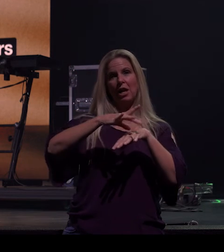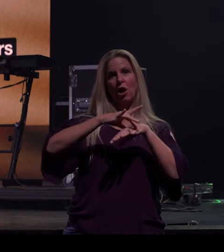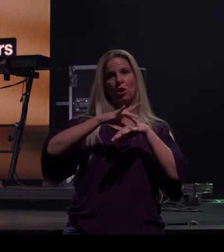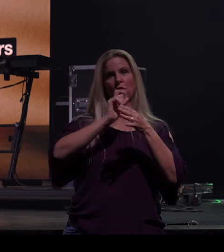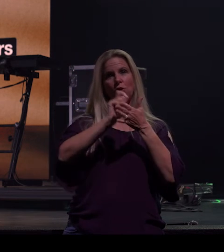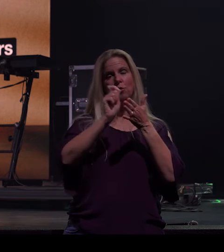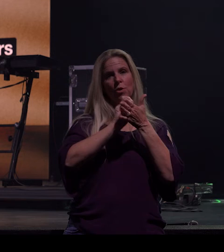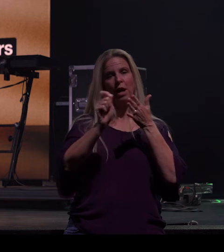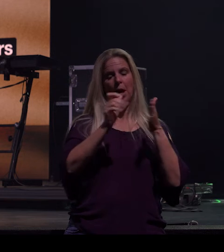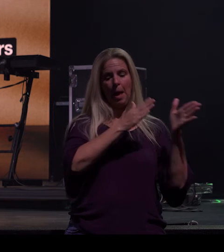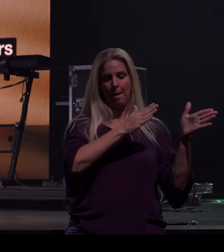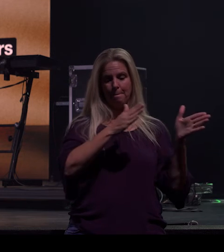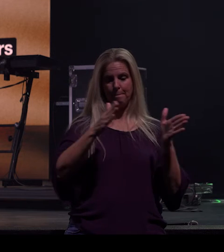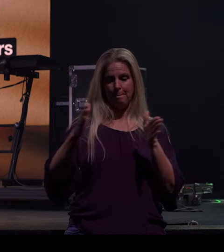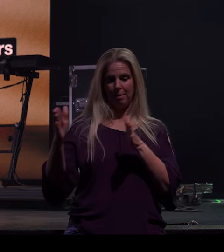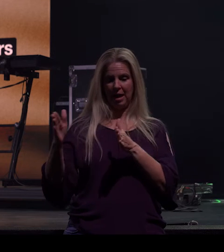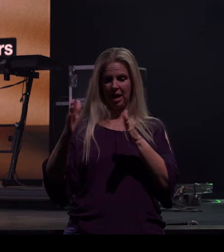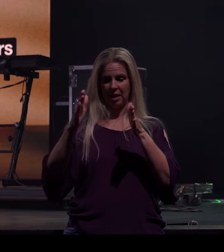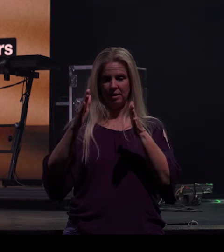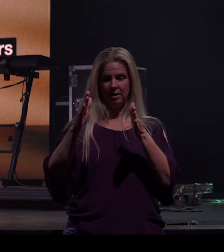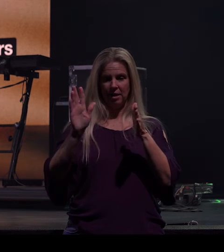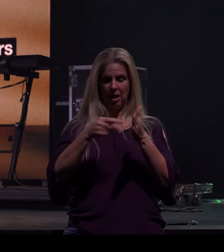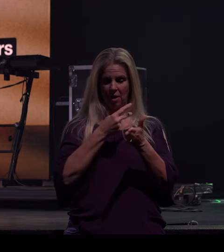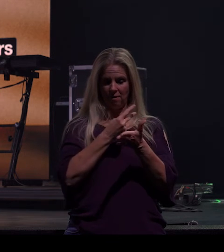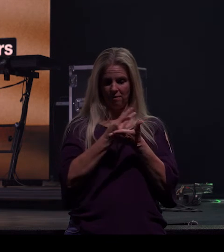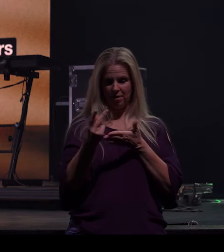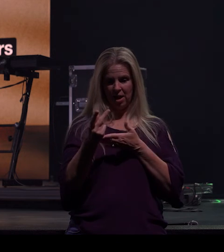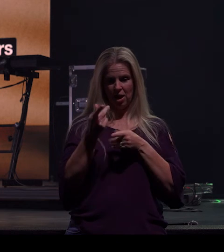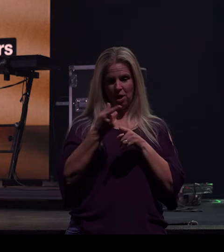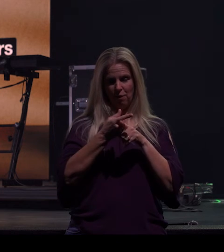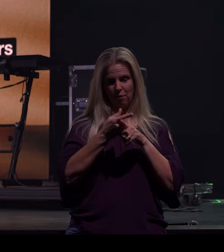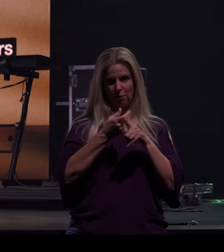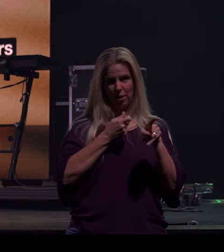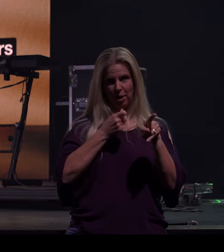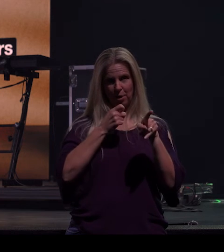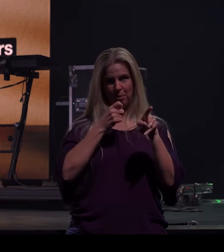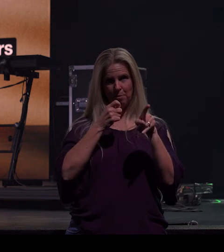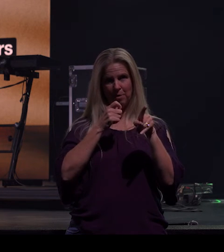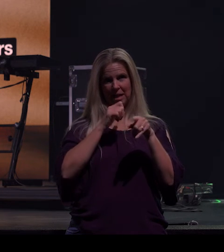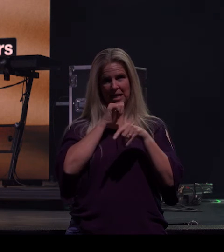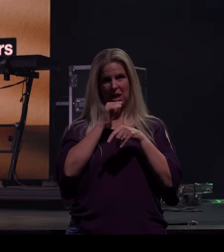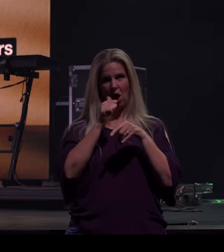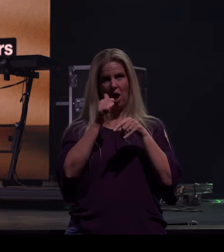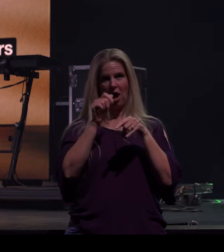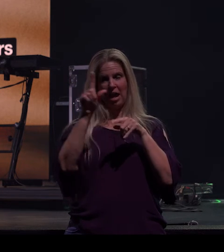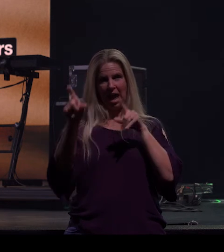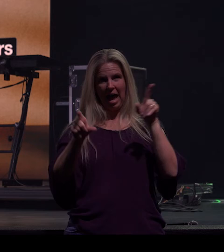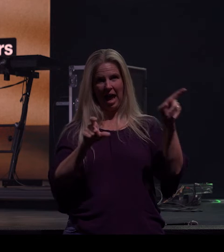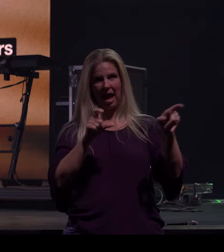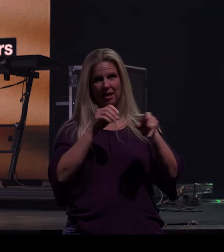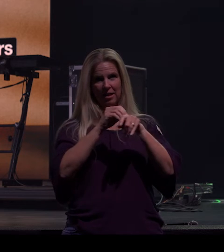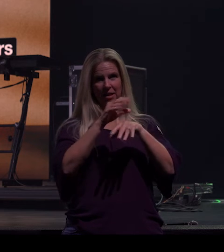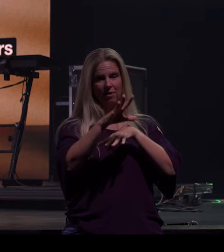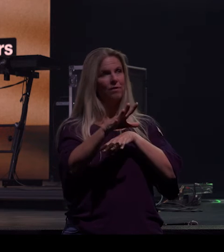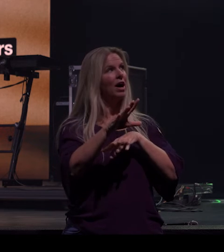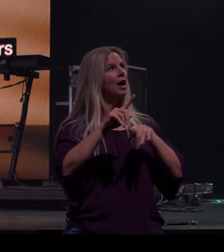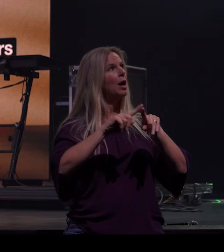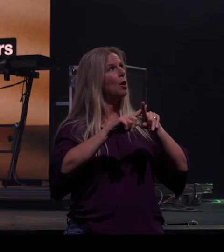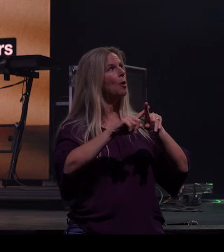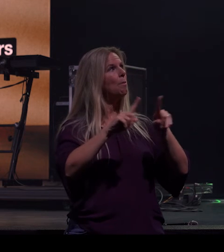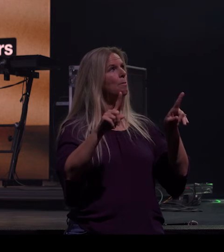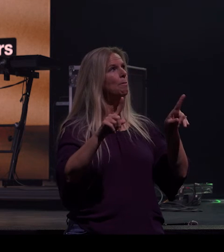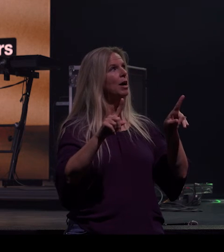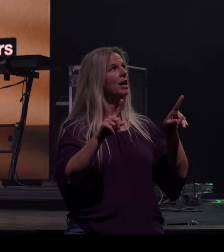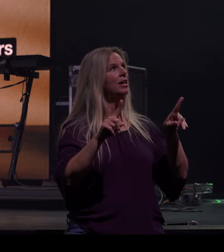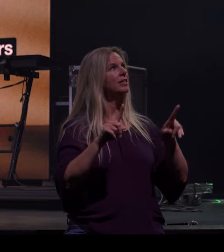Plans fail for lack of advice, but with, say it out loud, many advice. Oh, one person, ask one